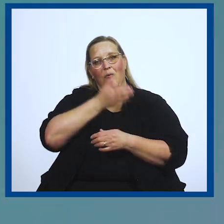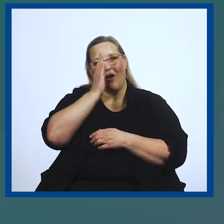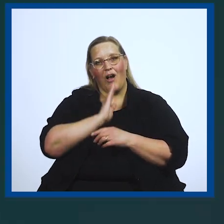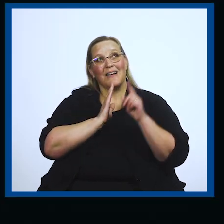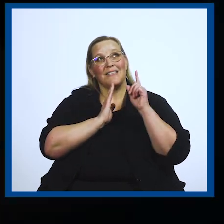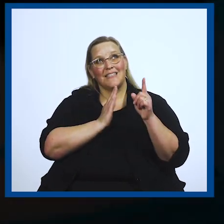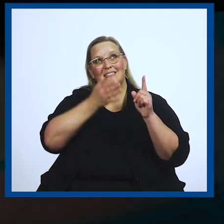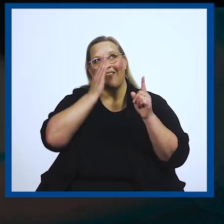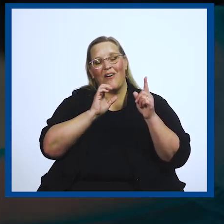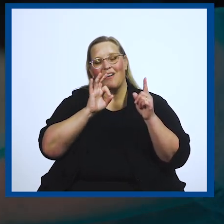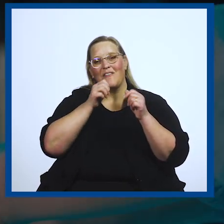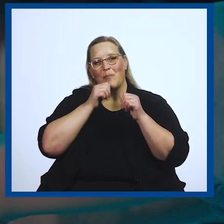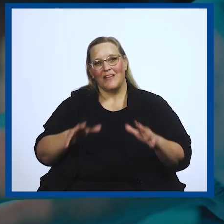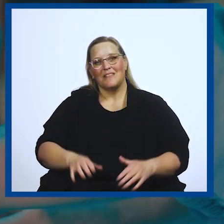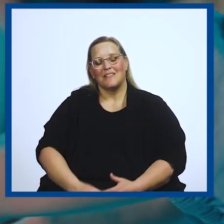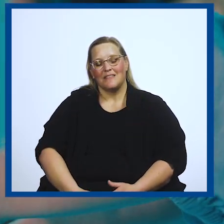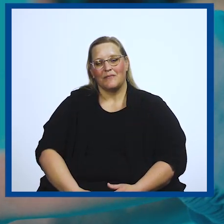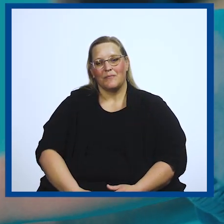blessing.